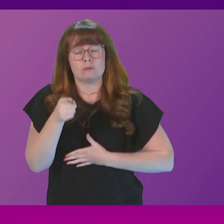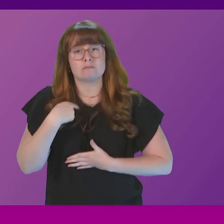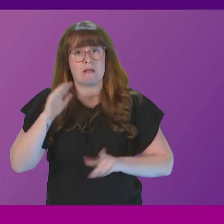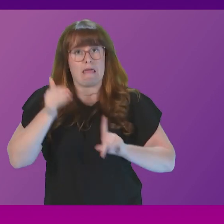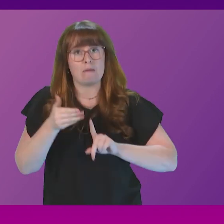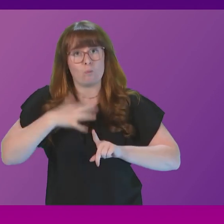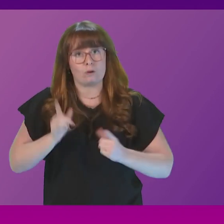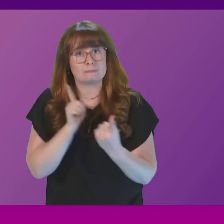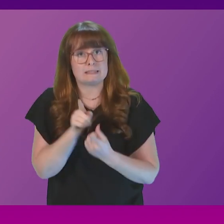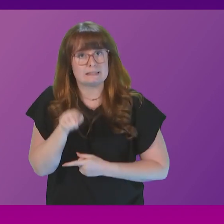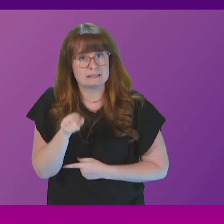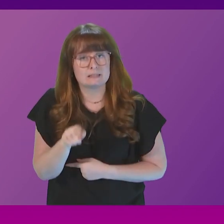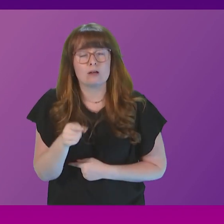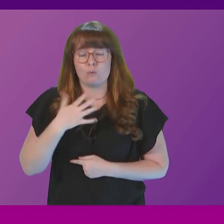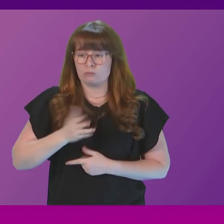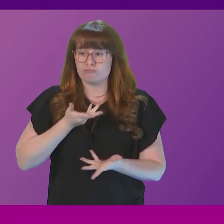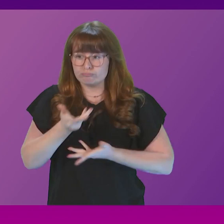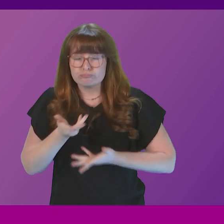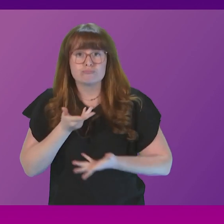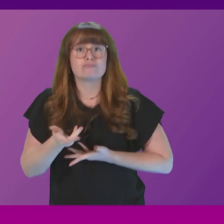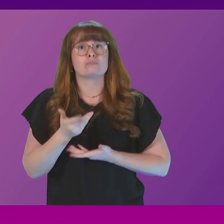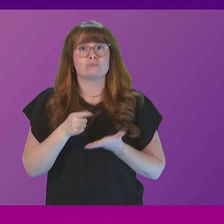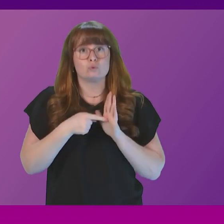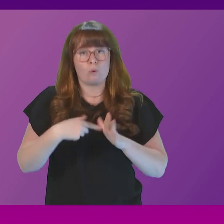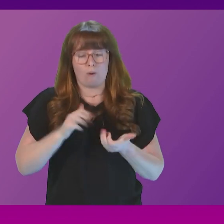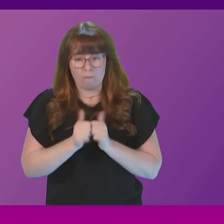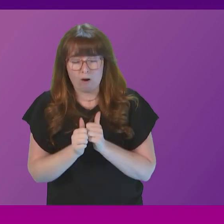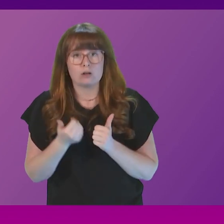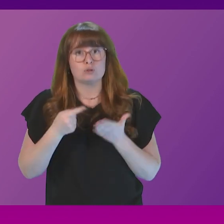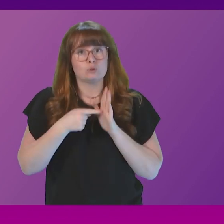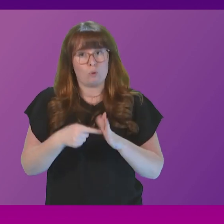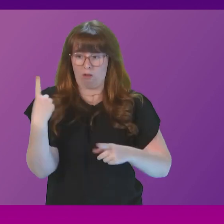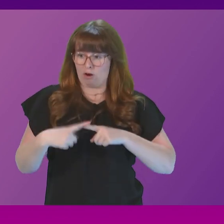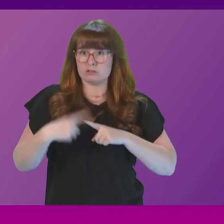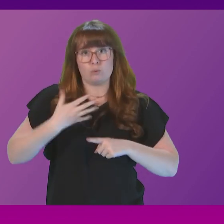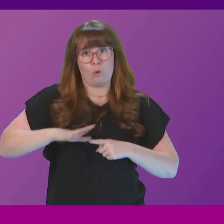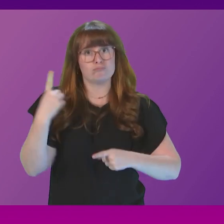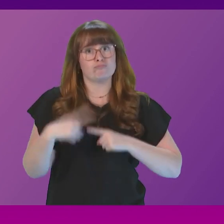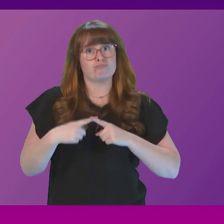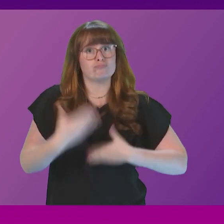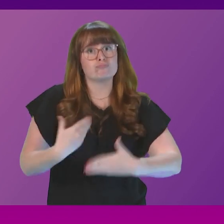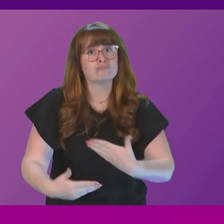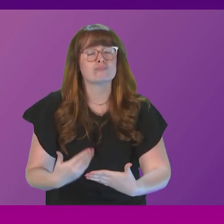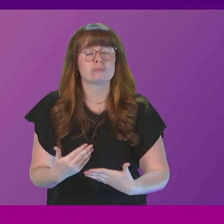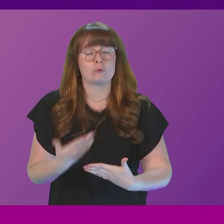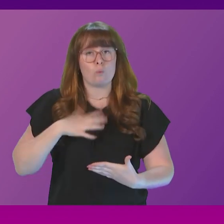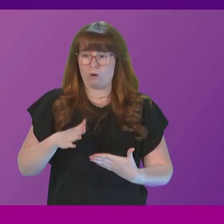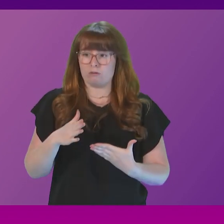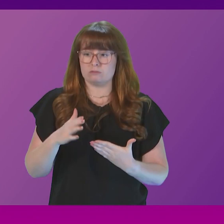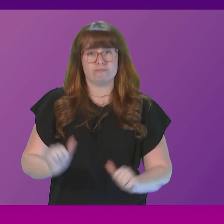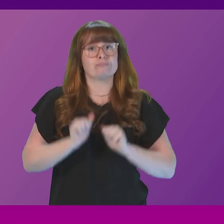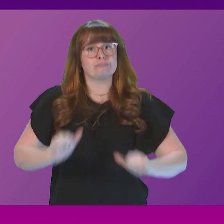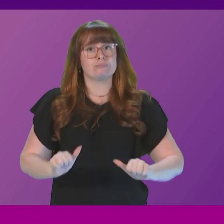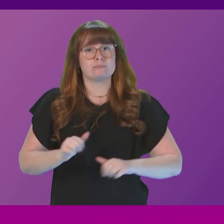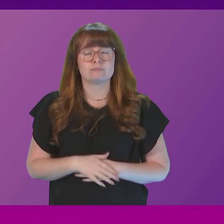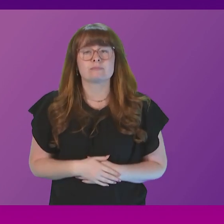to reiterate and communicate to our partners in local government the urgency required to get a new deal over the line. I